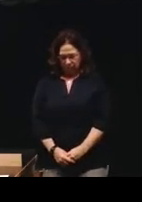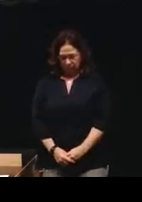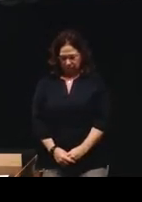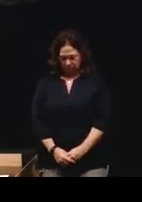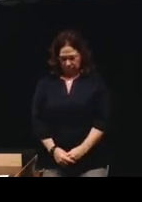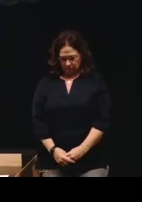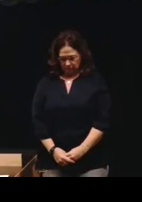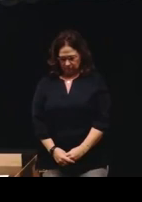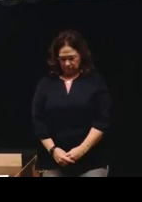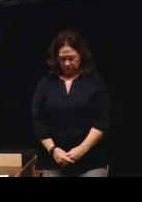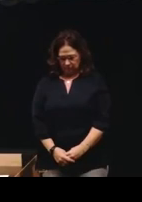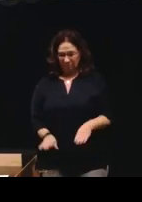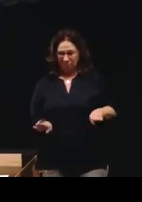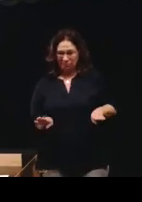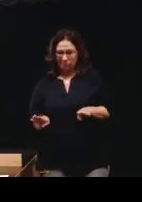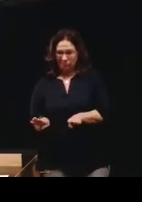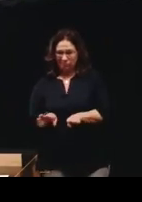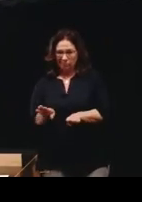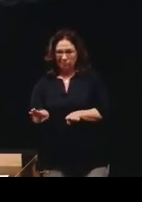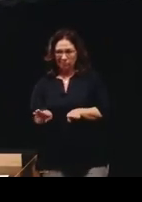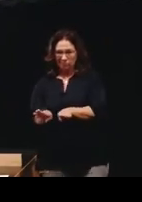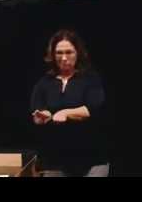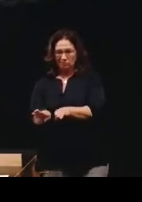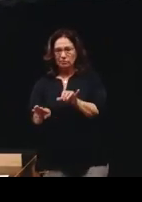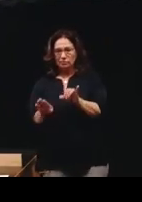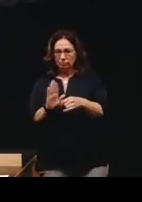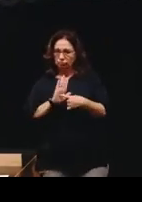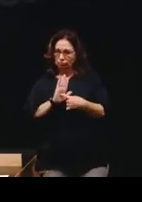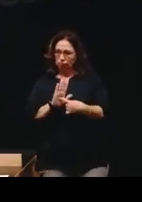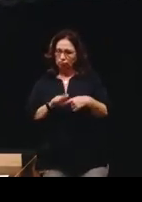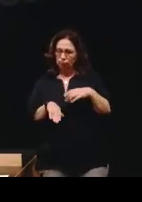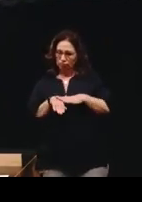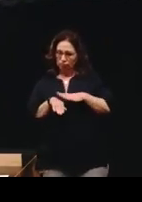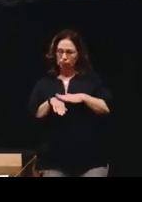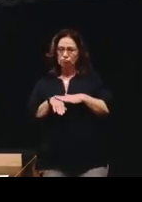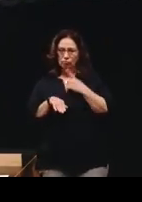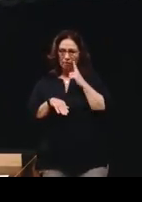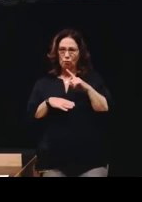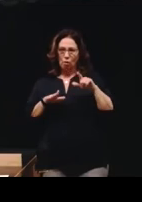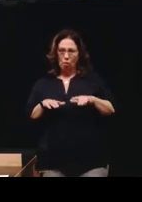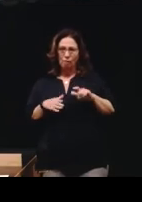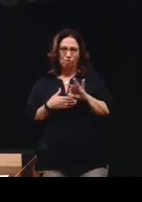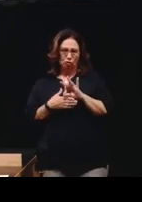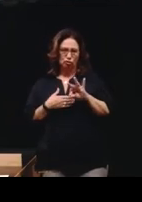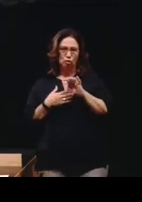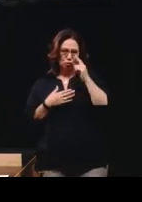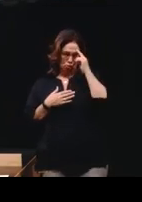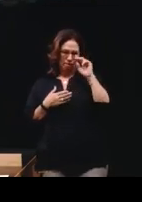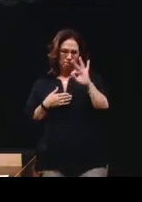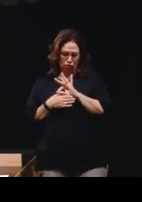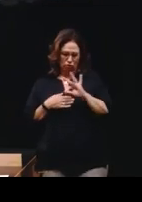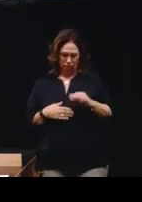That feature of a dragging monoplegic gait is really the hallmark of what you're looking for a rule-in functional sign.